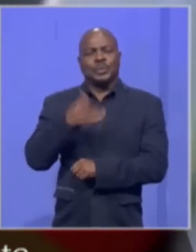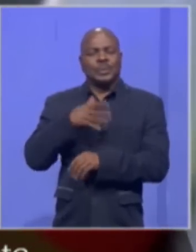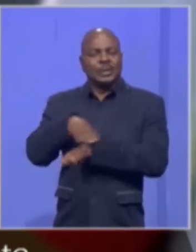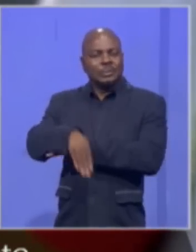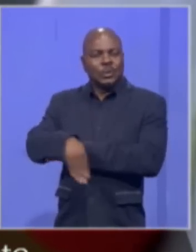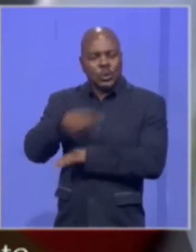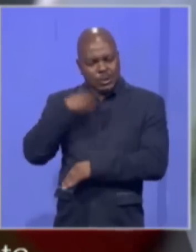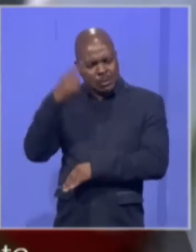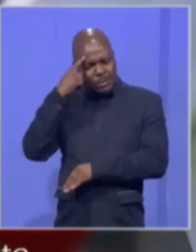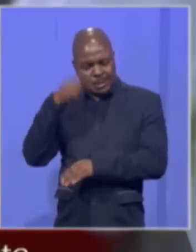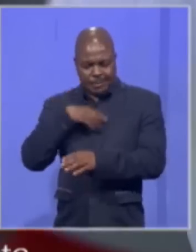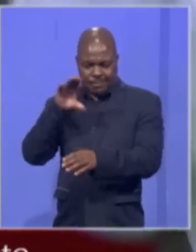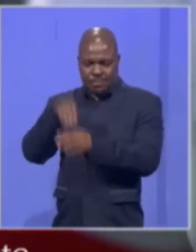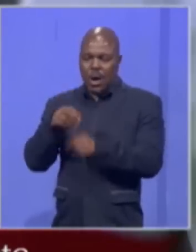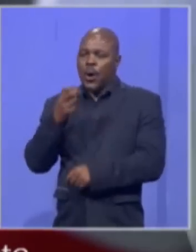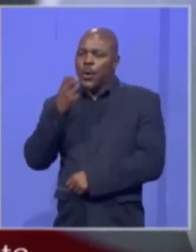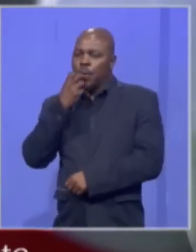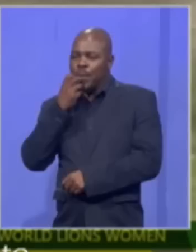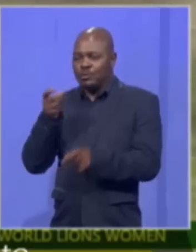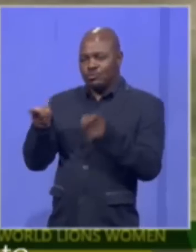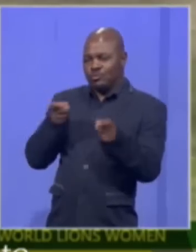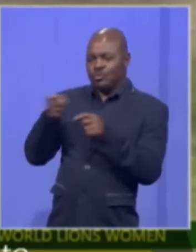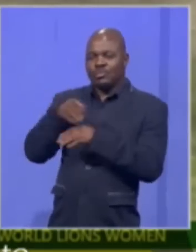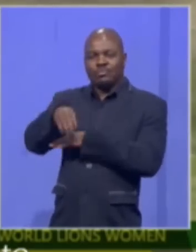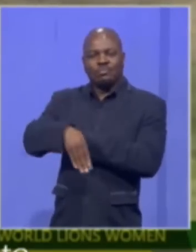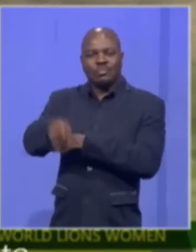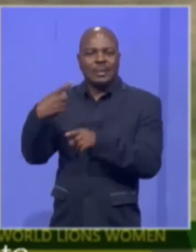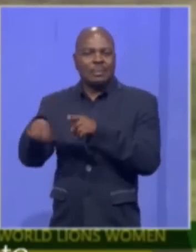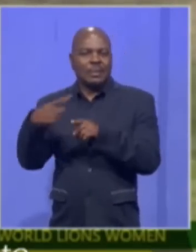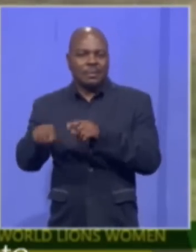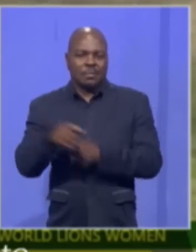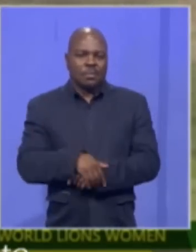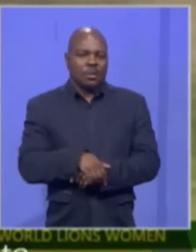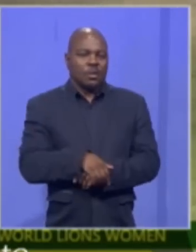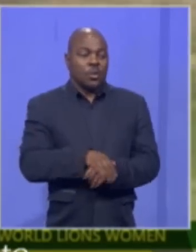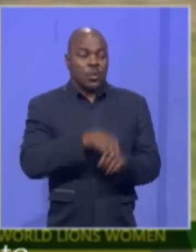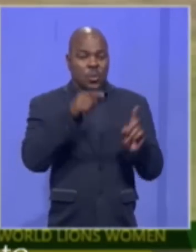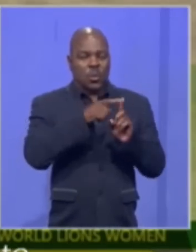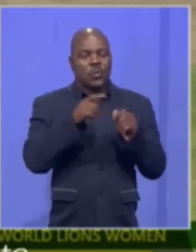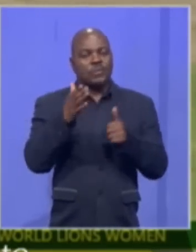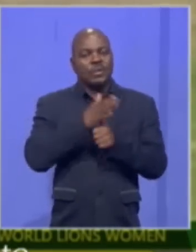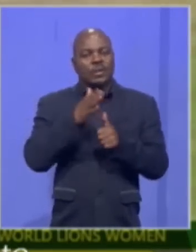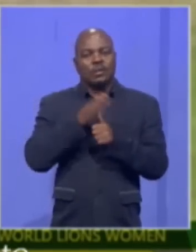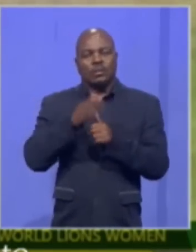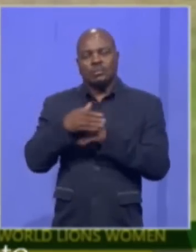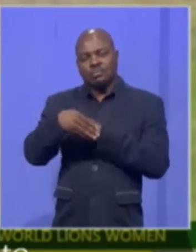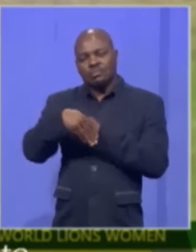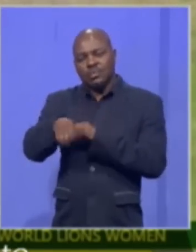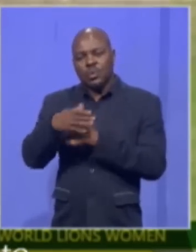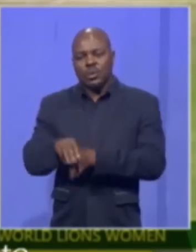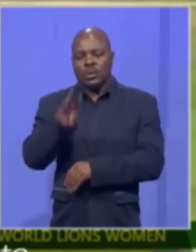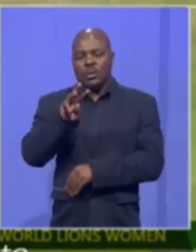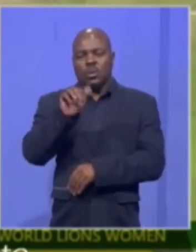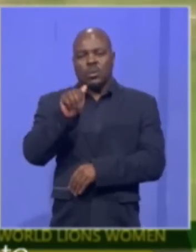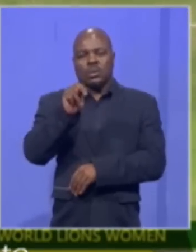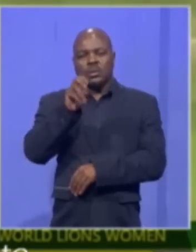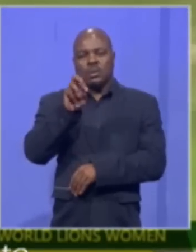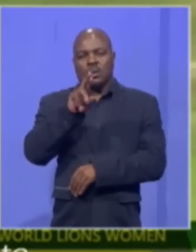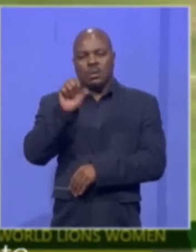ya ho ba umpire e le molaodi papading ya cricket. O qadile ho bapala sehlopha sa cricket sa Wanderers a le dilemo